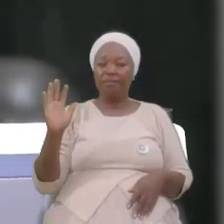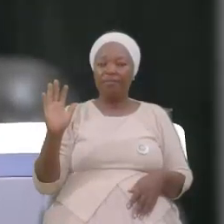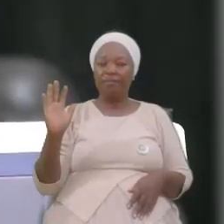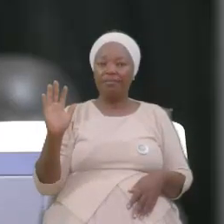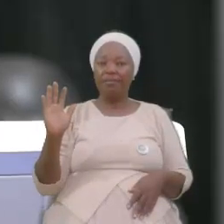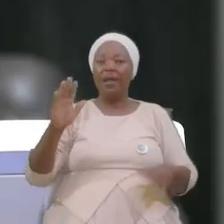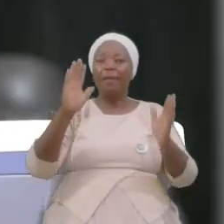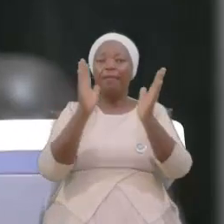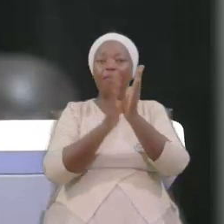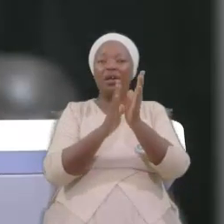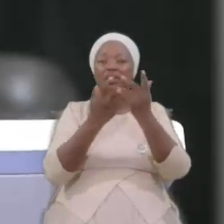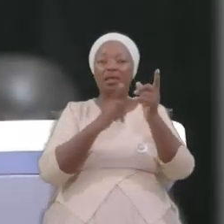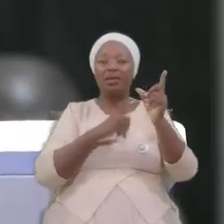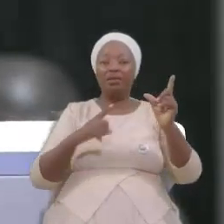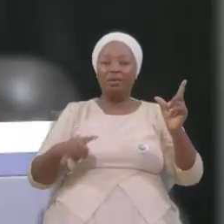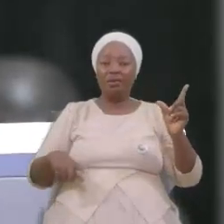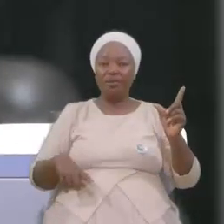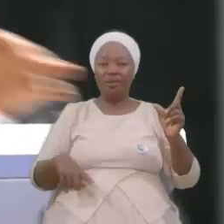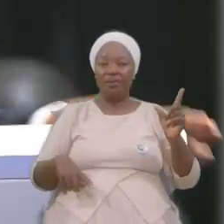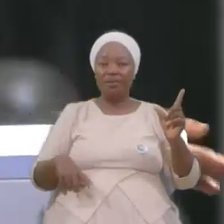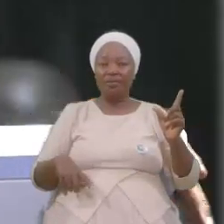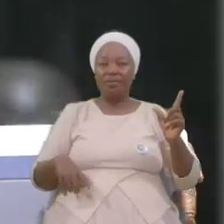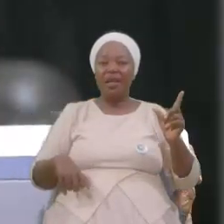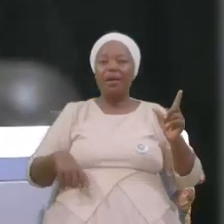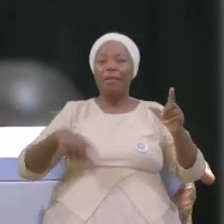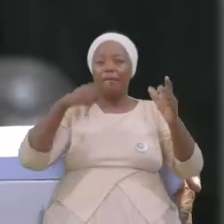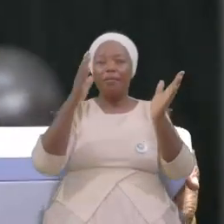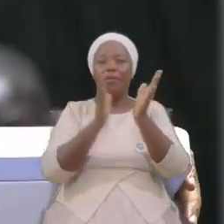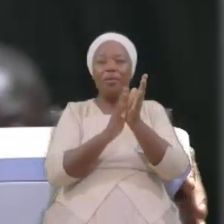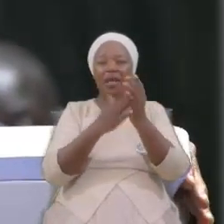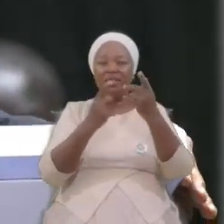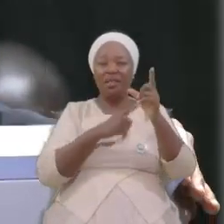Praise the Lord. I said, praise the Lord.